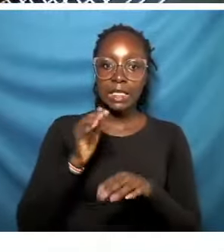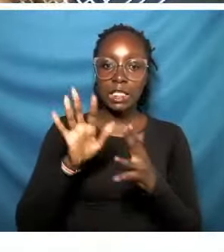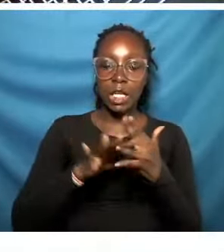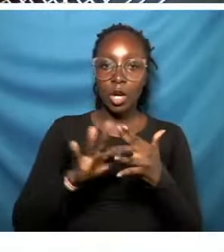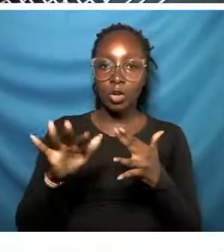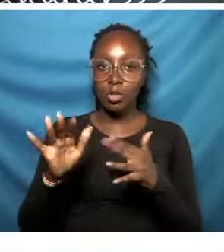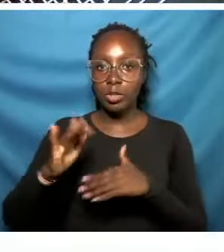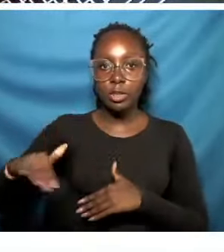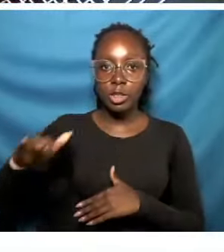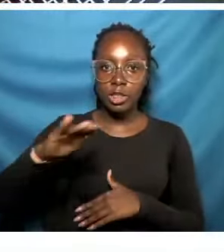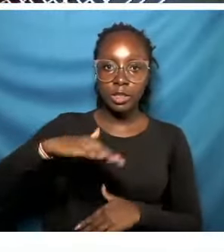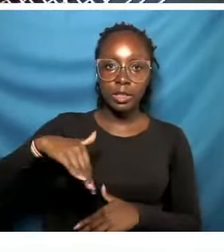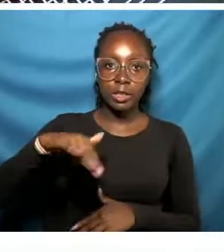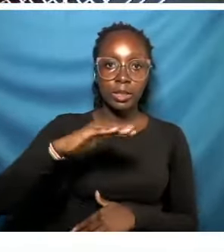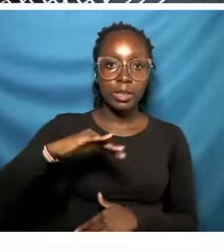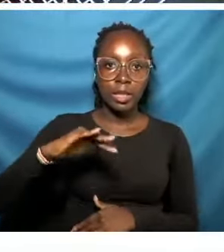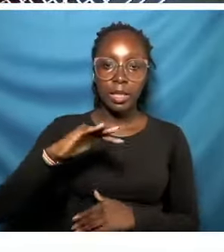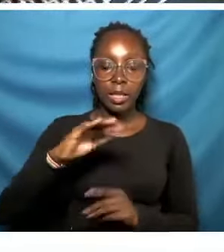those